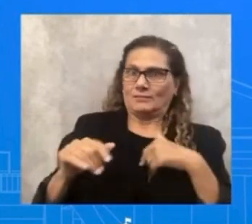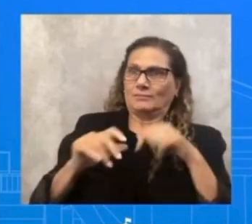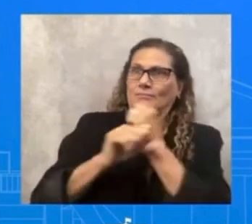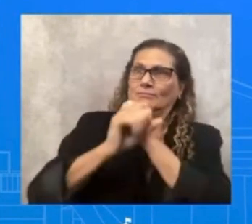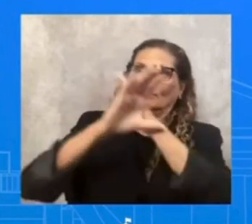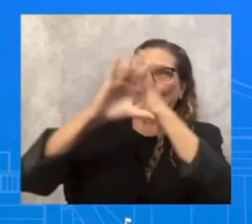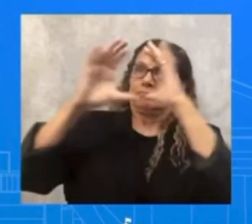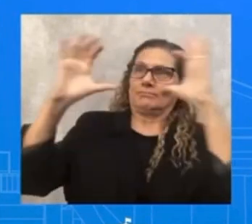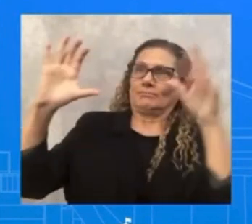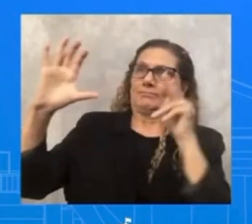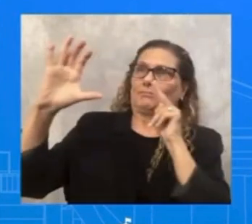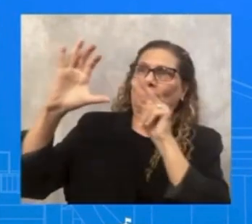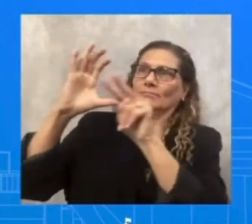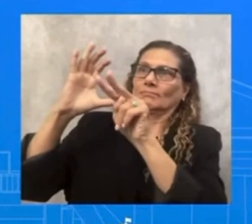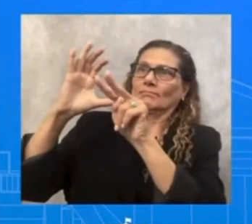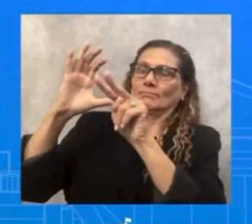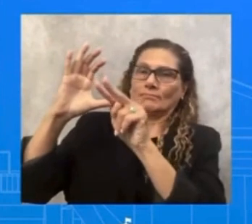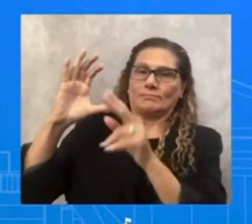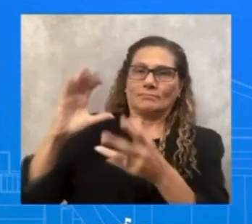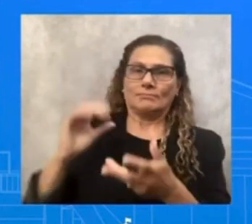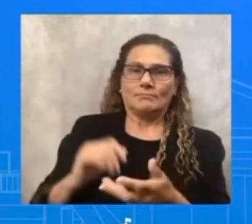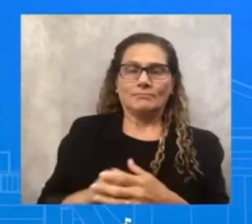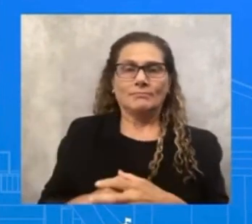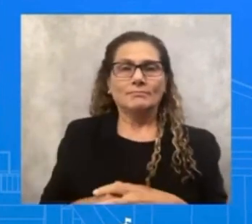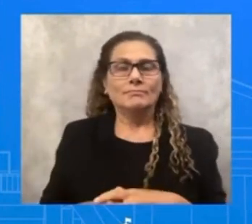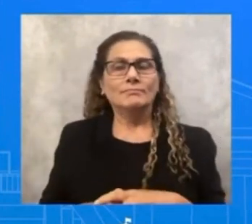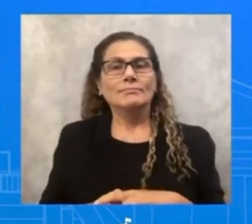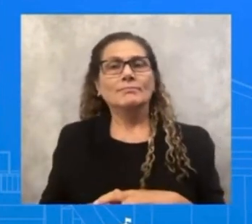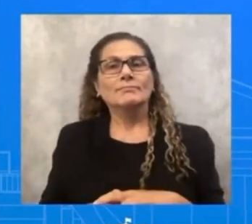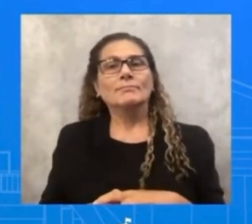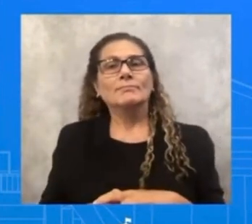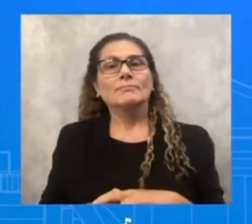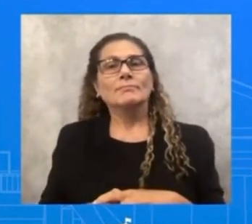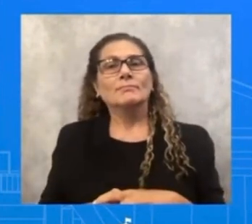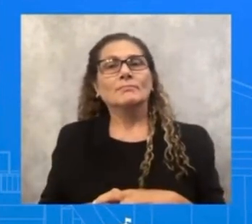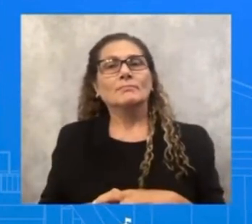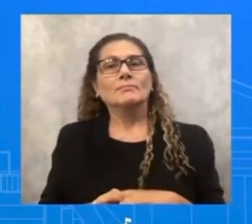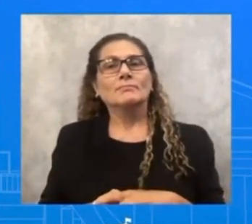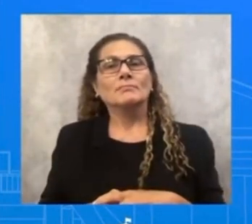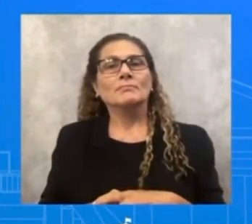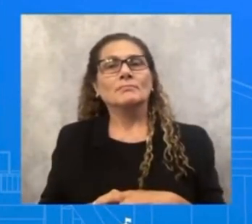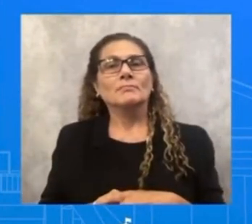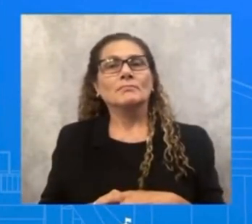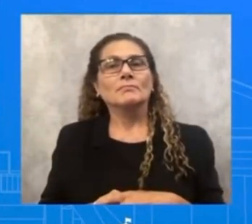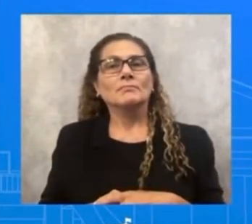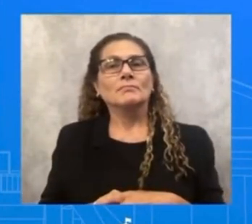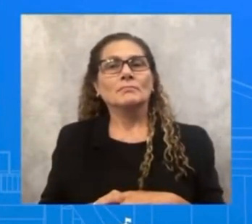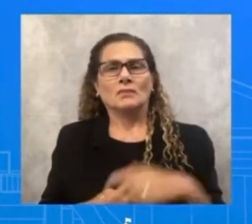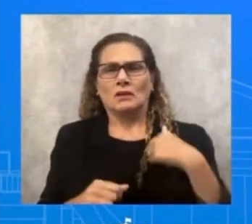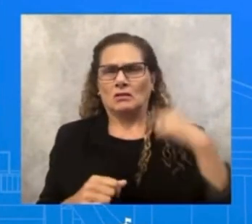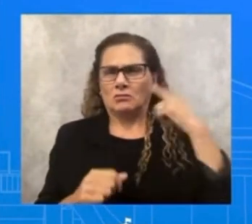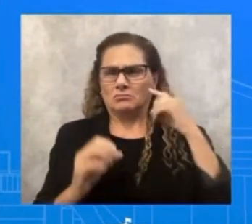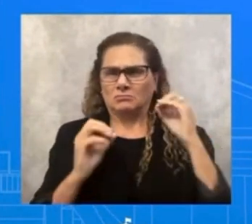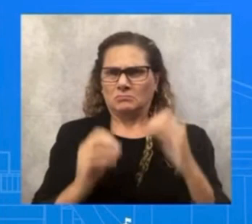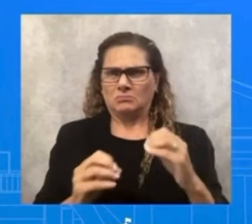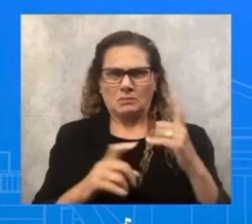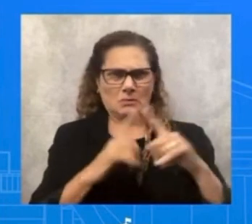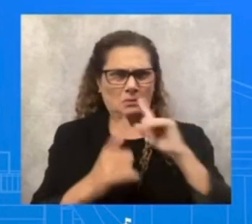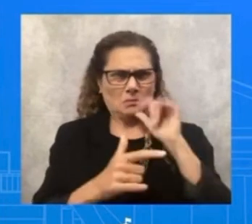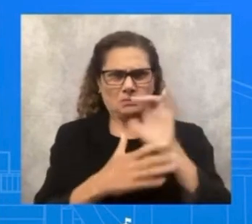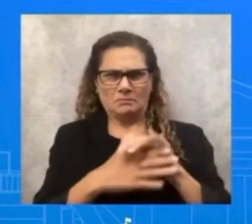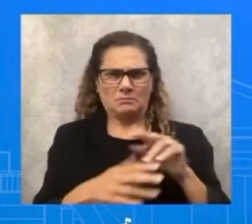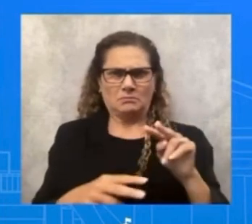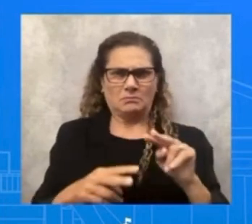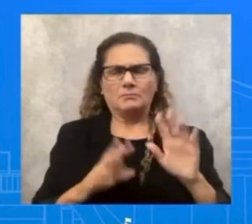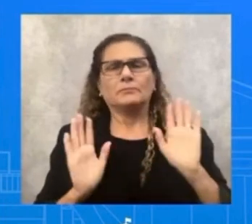that's on the, I haven't heard that one yet. But I think the Joint Tax Committee said that there's